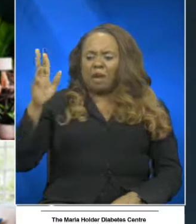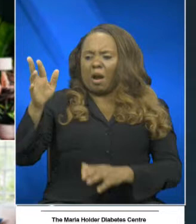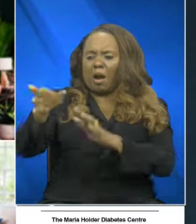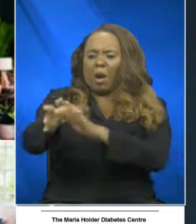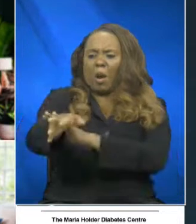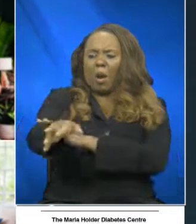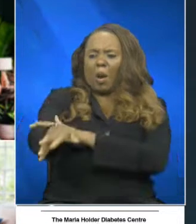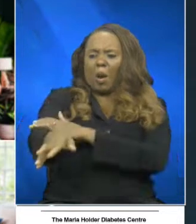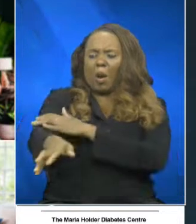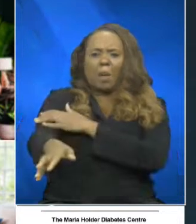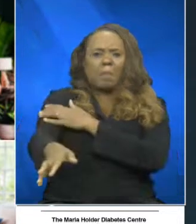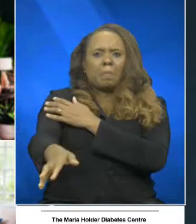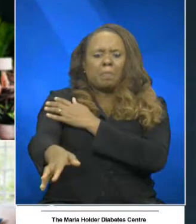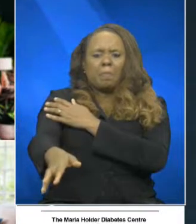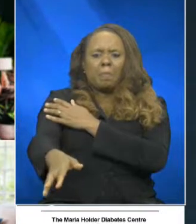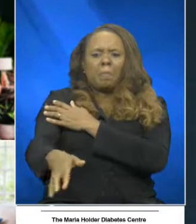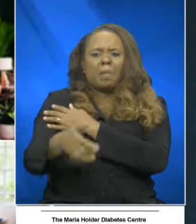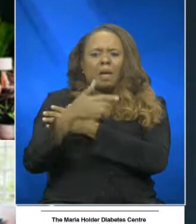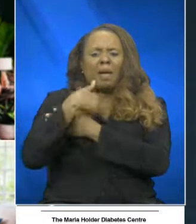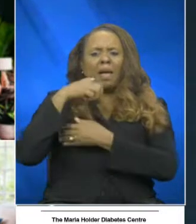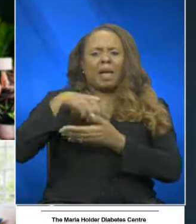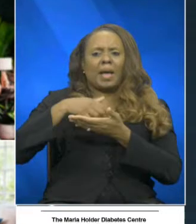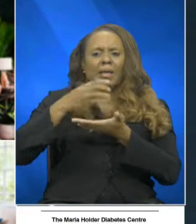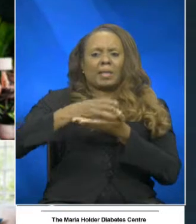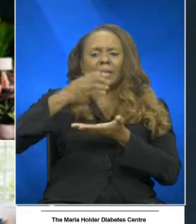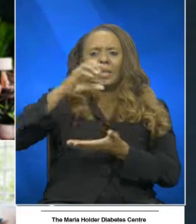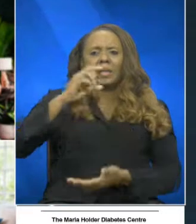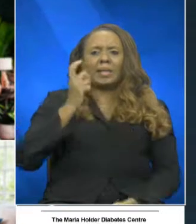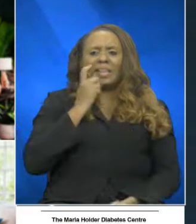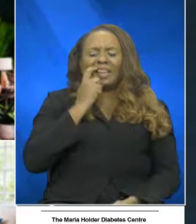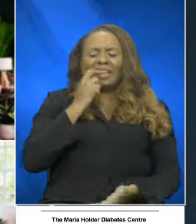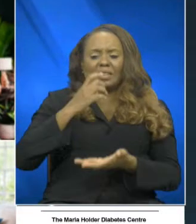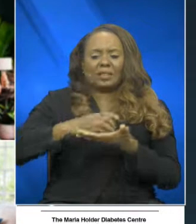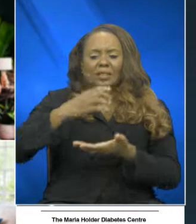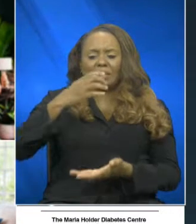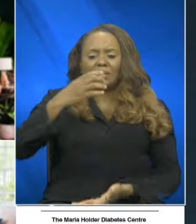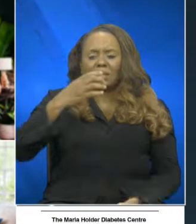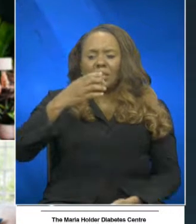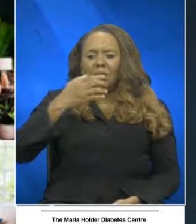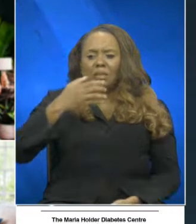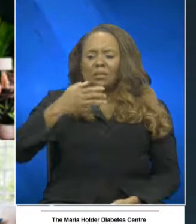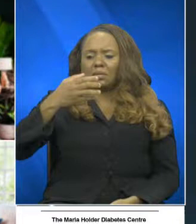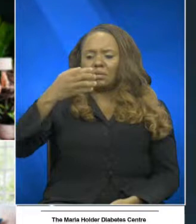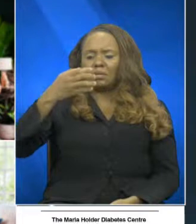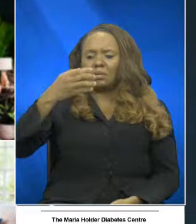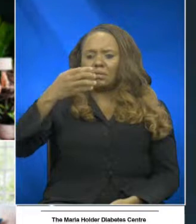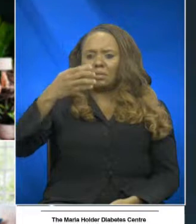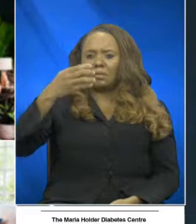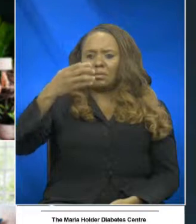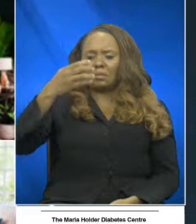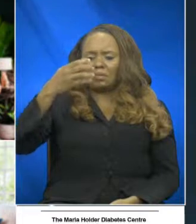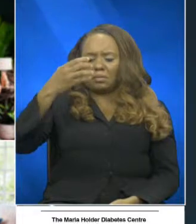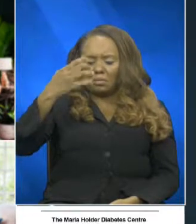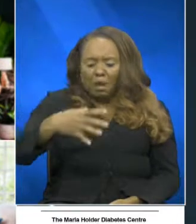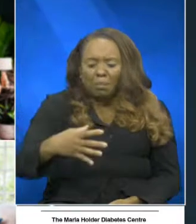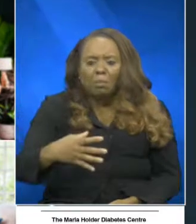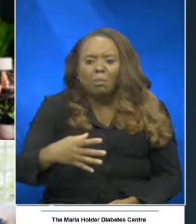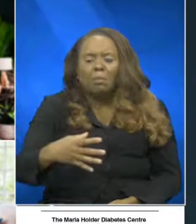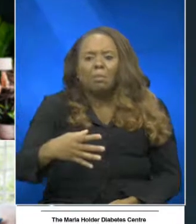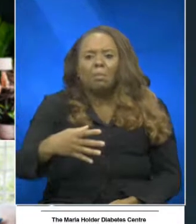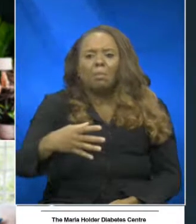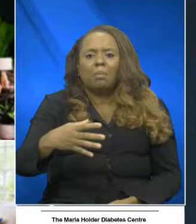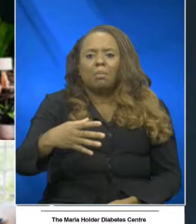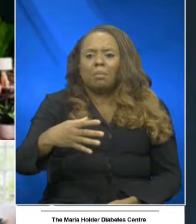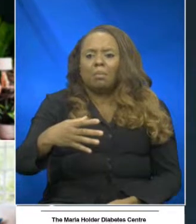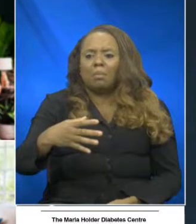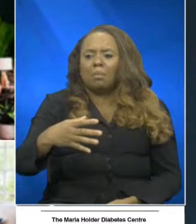with a glass in my hand, and then all of a sudden the glass dropped out of my hand. And so